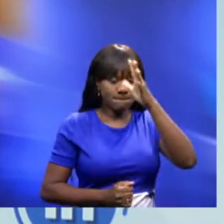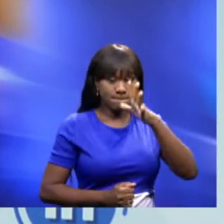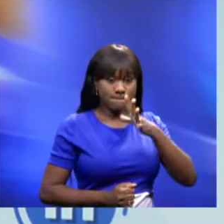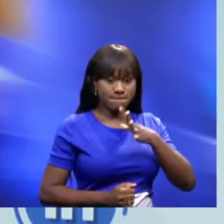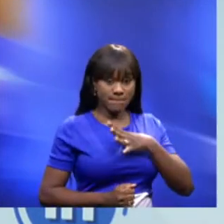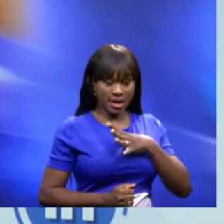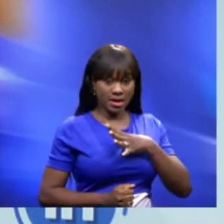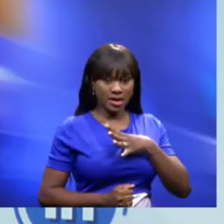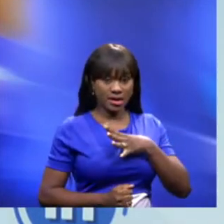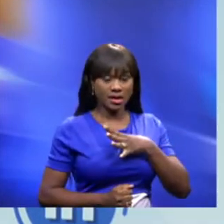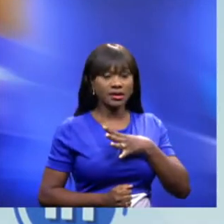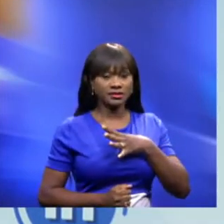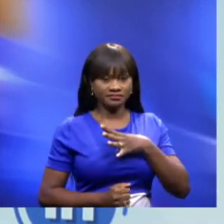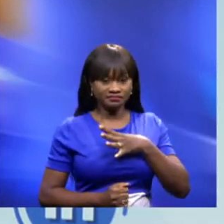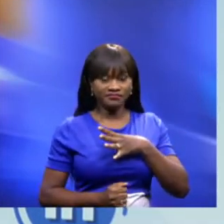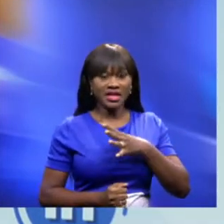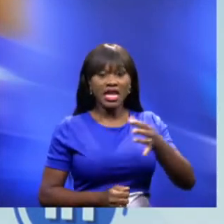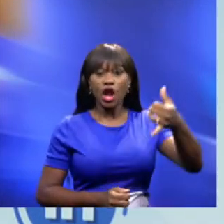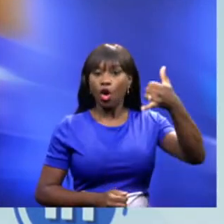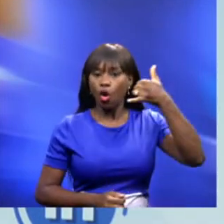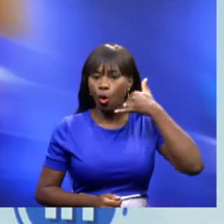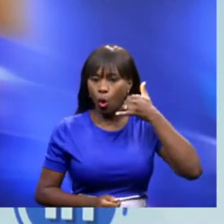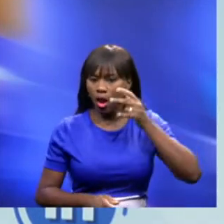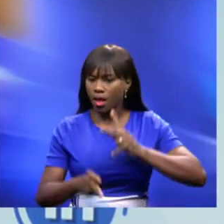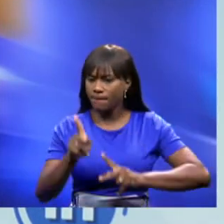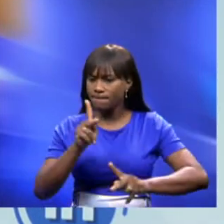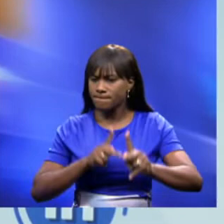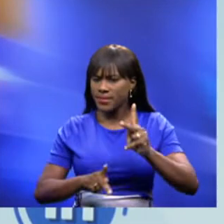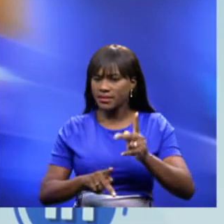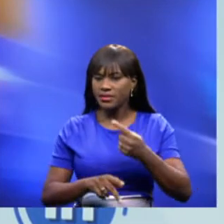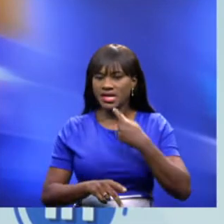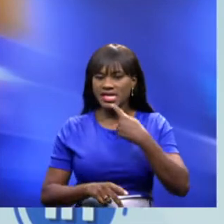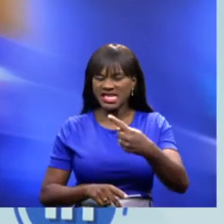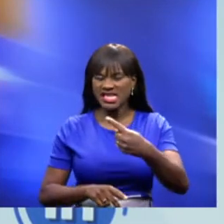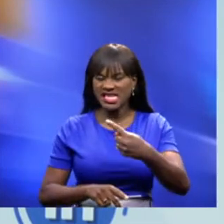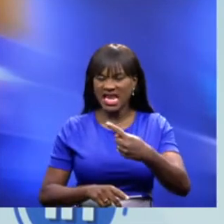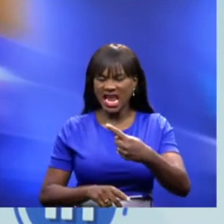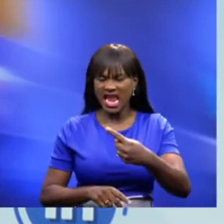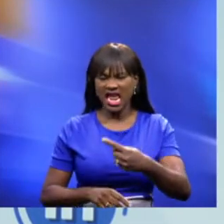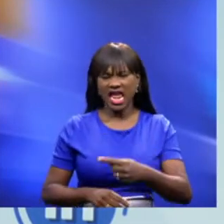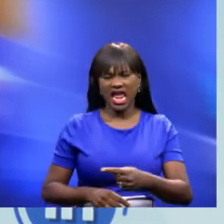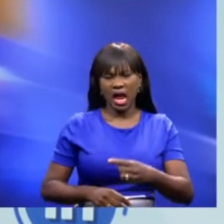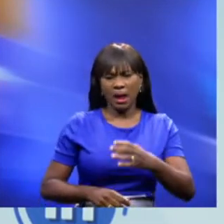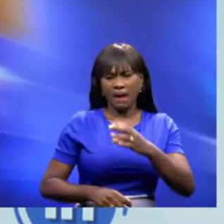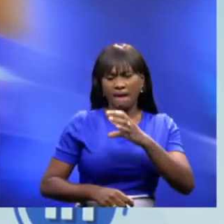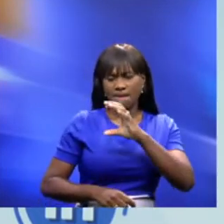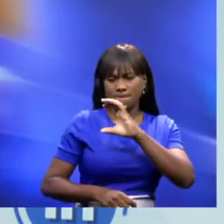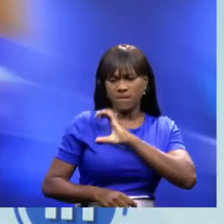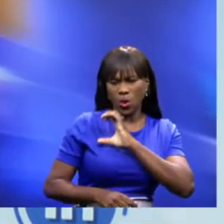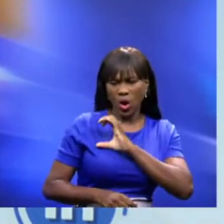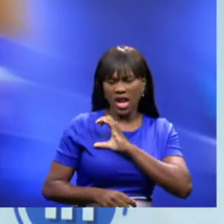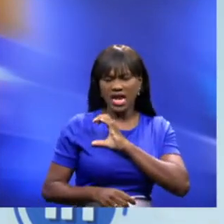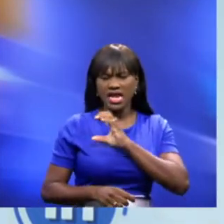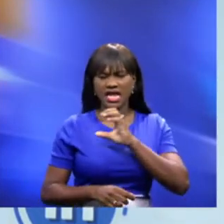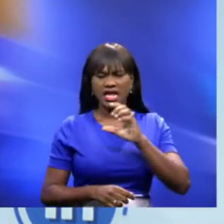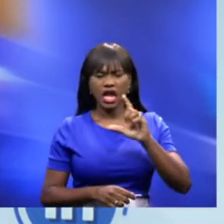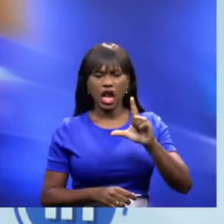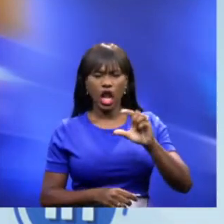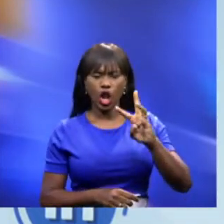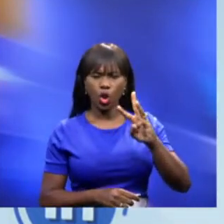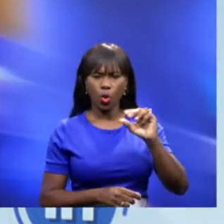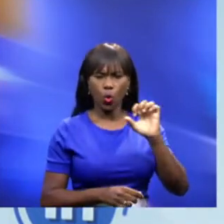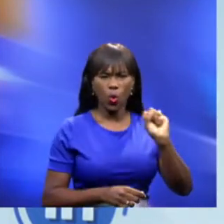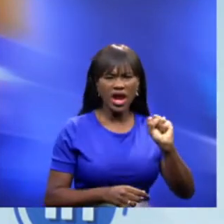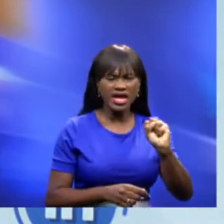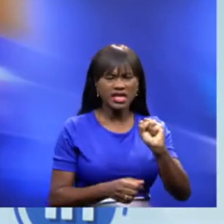He is calling persons, telling them he's Sergeant Lewis and Sergeant Hamilton of the cyber